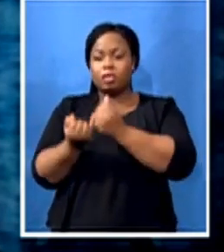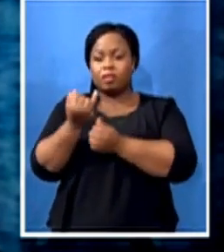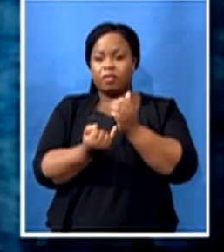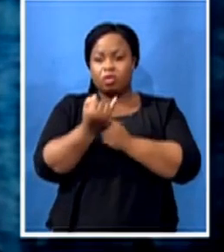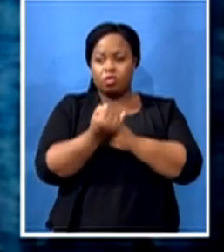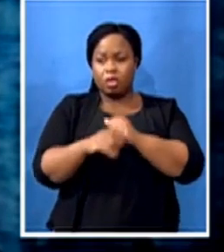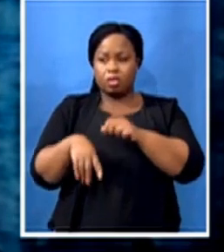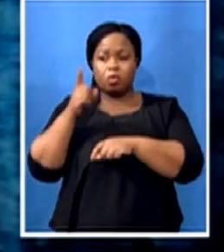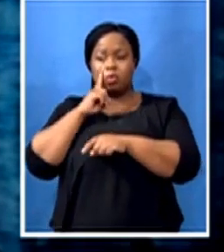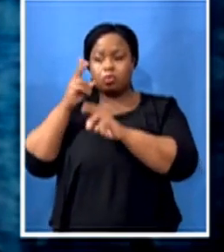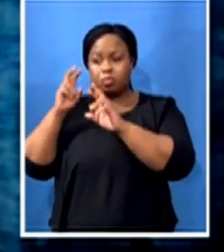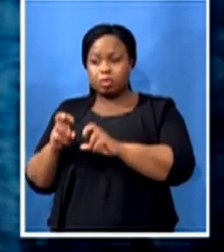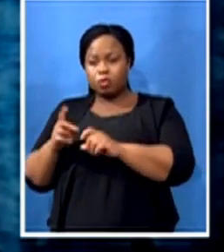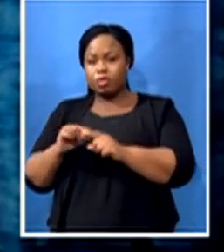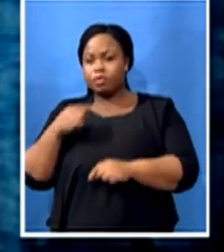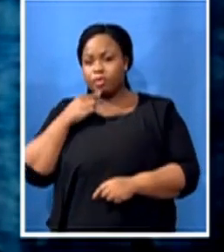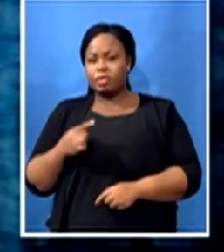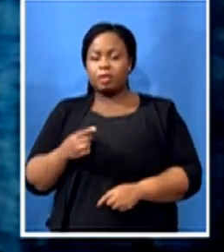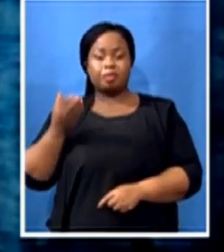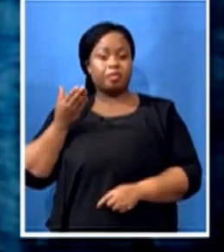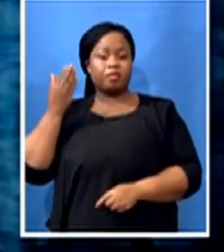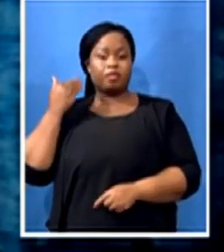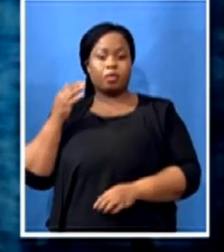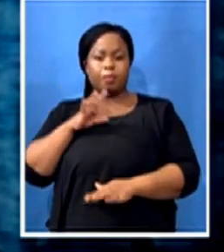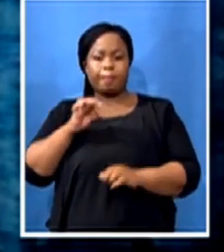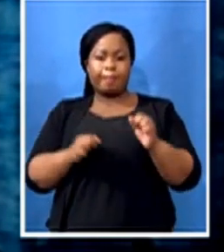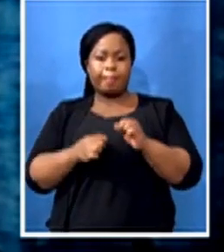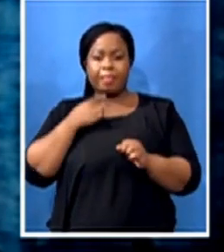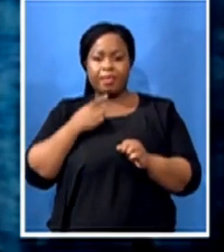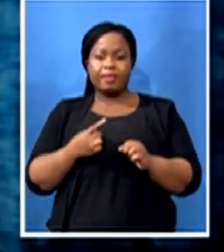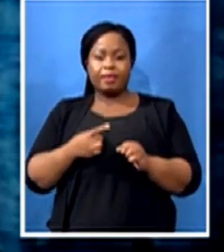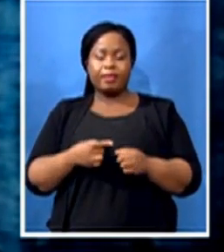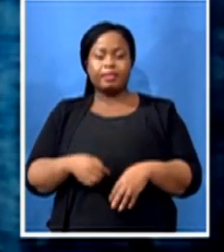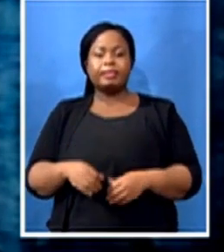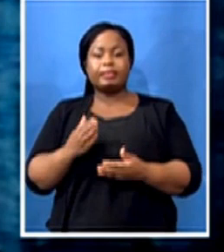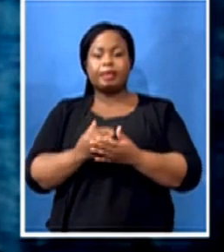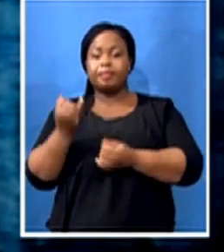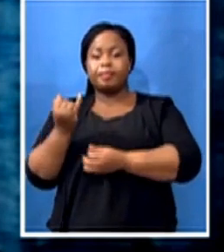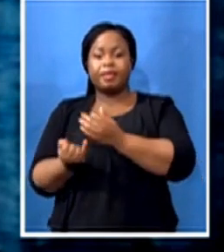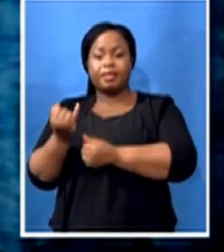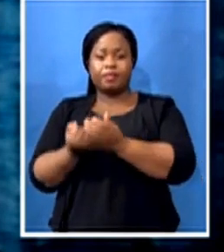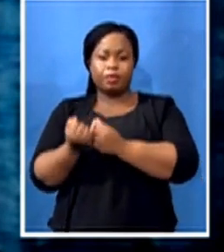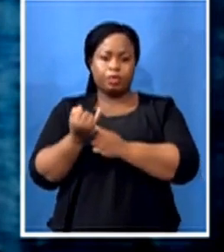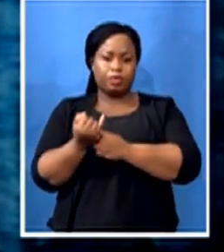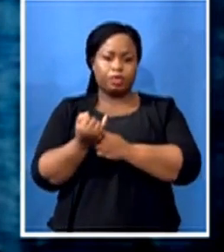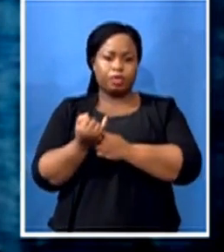team concluded is that there will be constituencies, but big constituencies. Yeah.